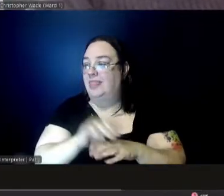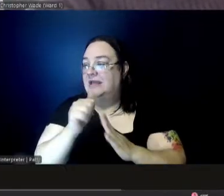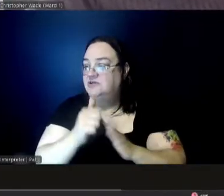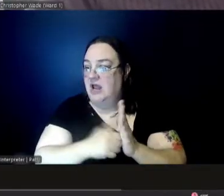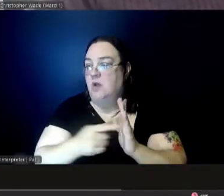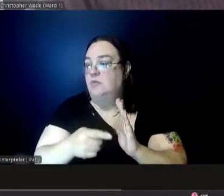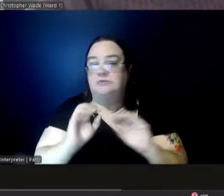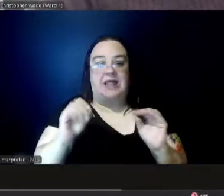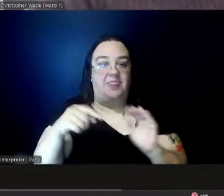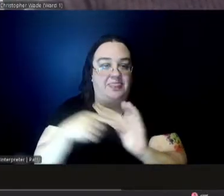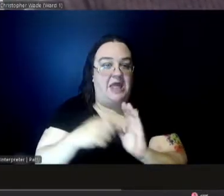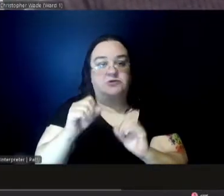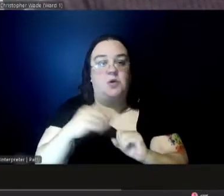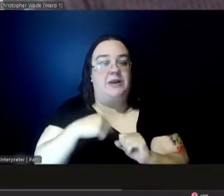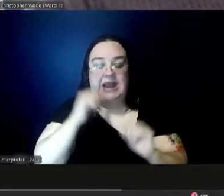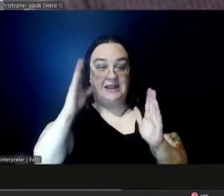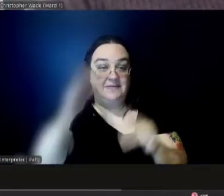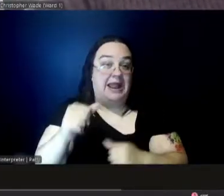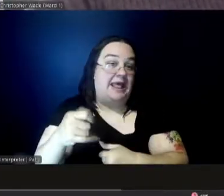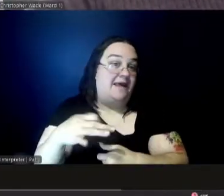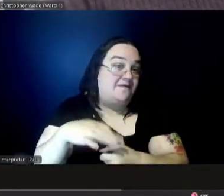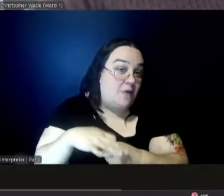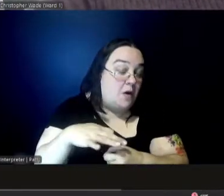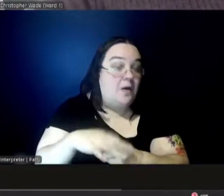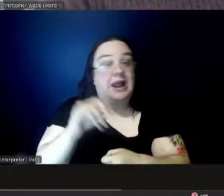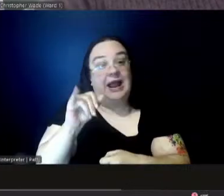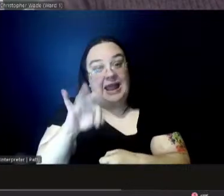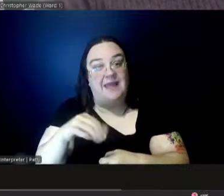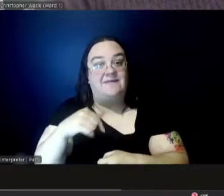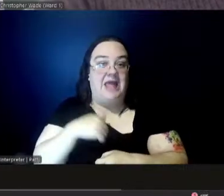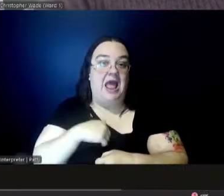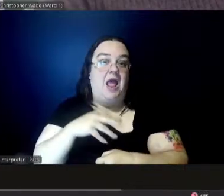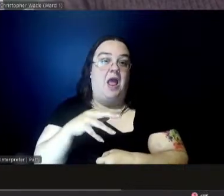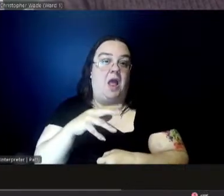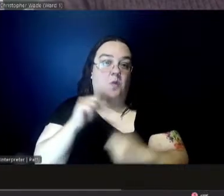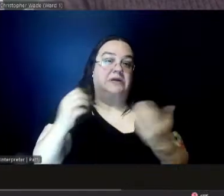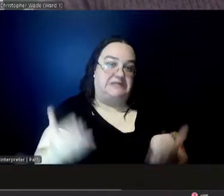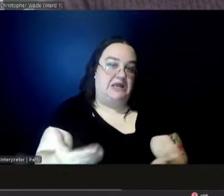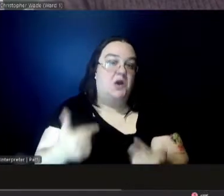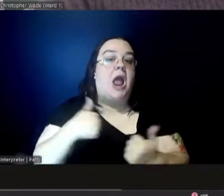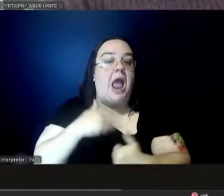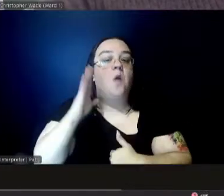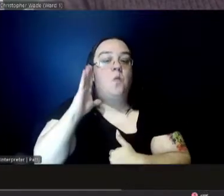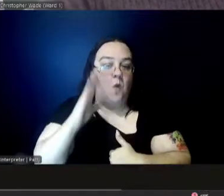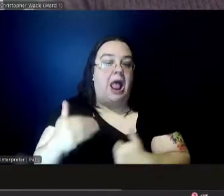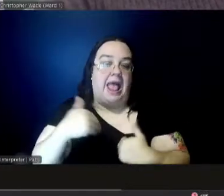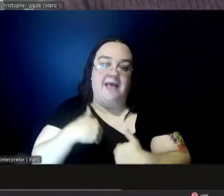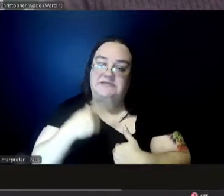one, so I did not expect a vote. Had I been sitting in this seat, though, I would have recused myself.